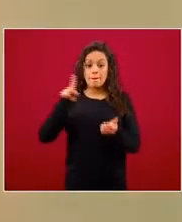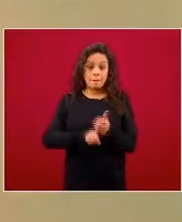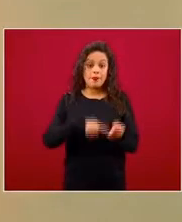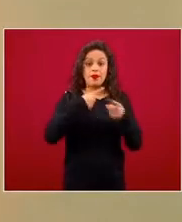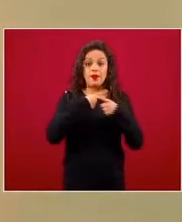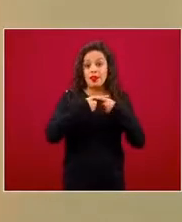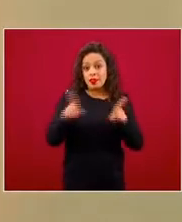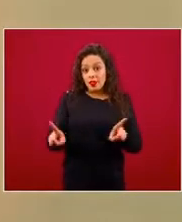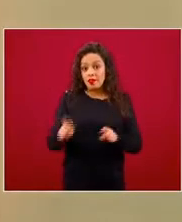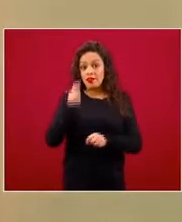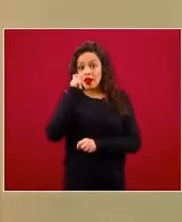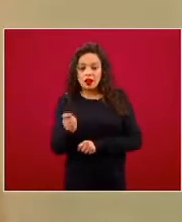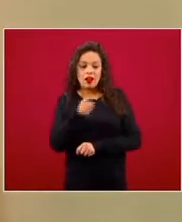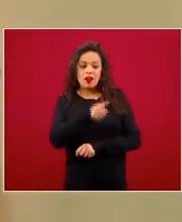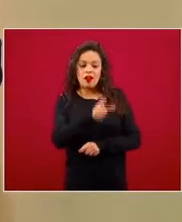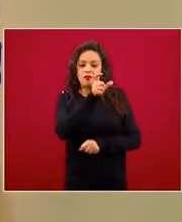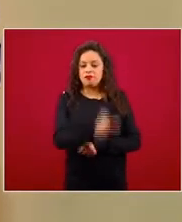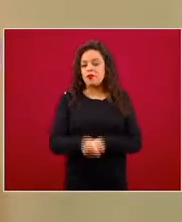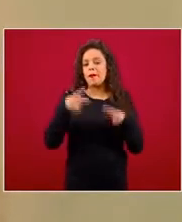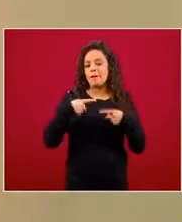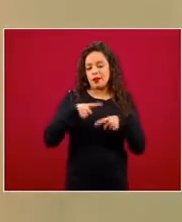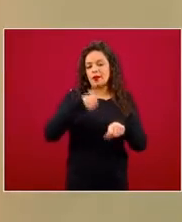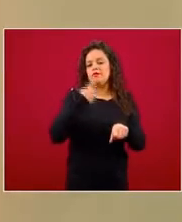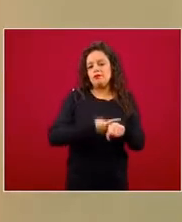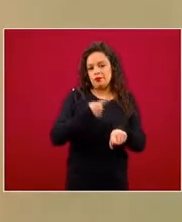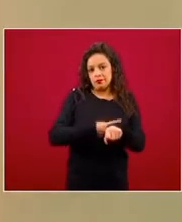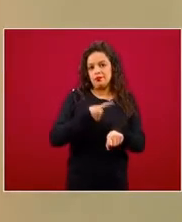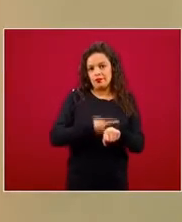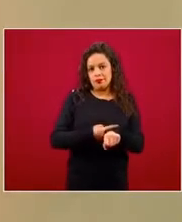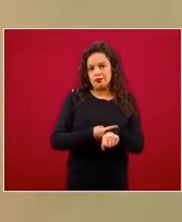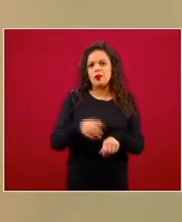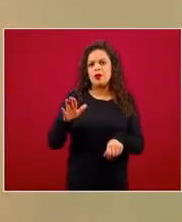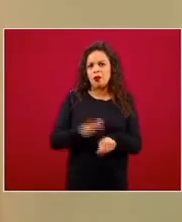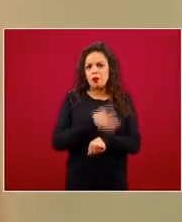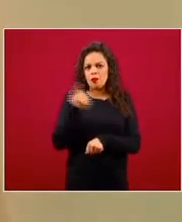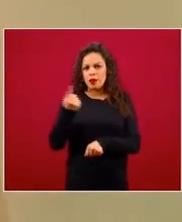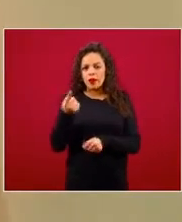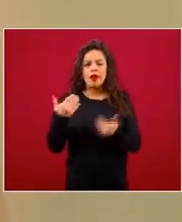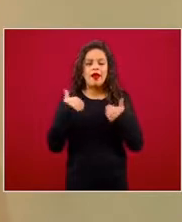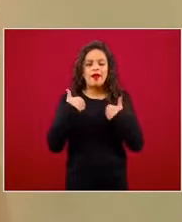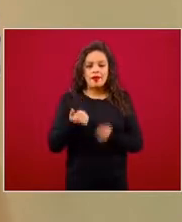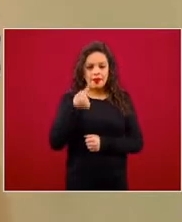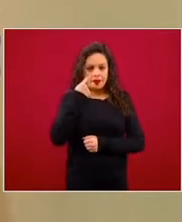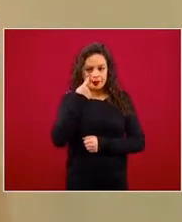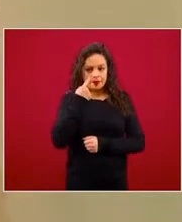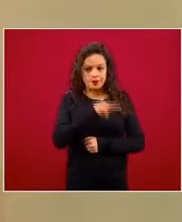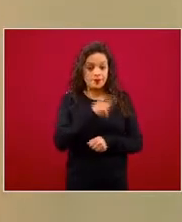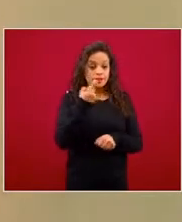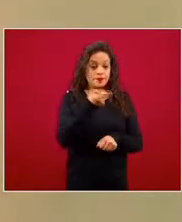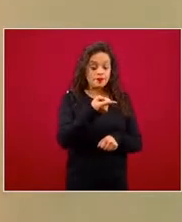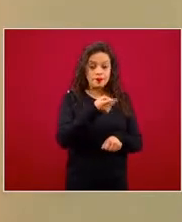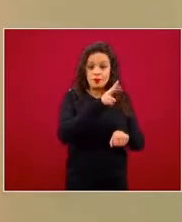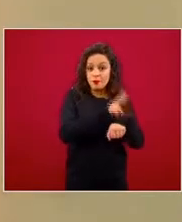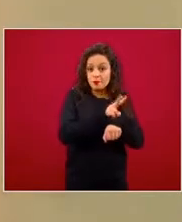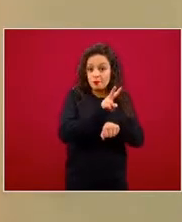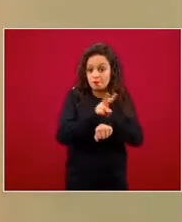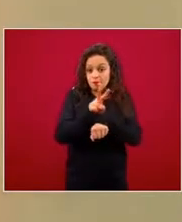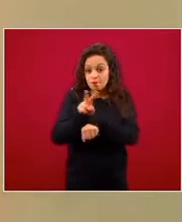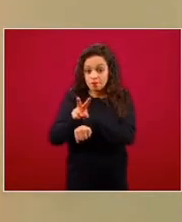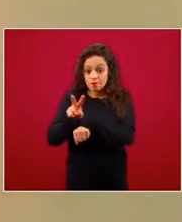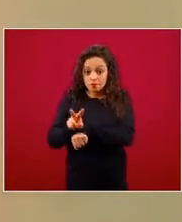basic, obvious reason. For our pandemic, we have to have real time information because the information is changing so